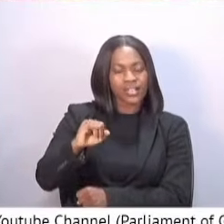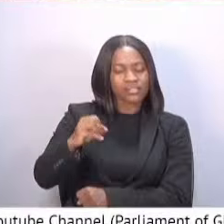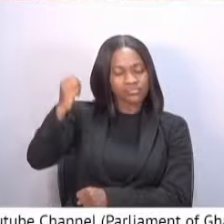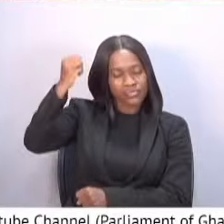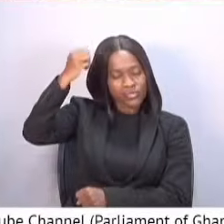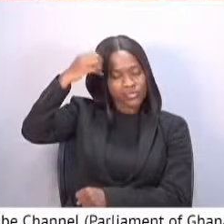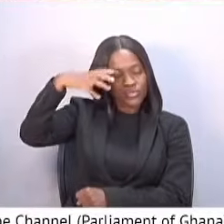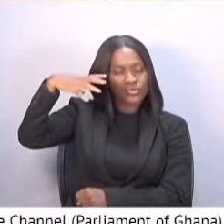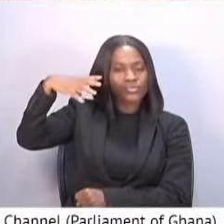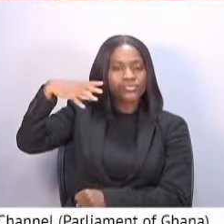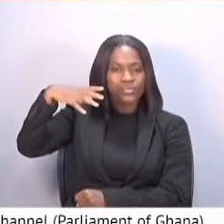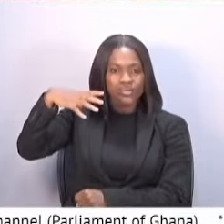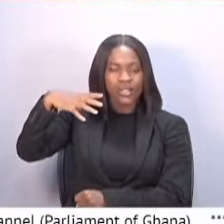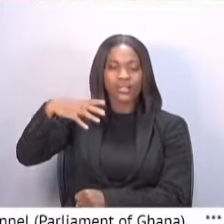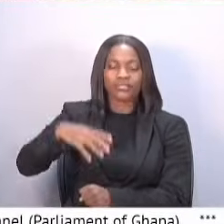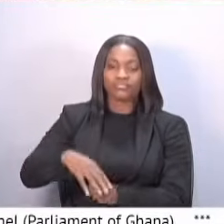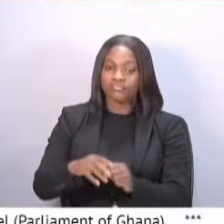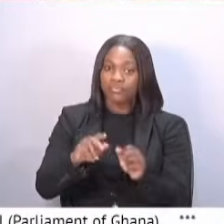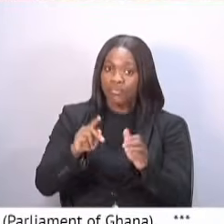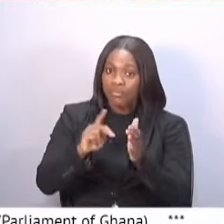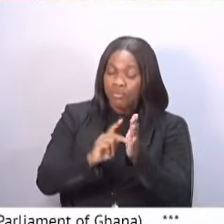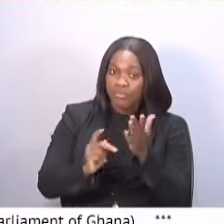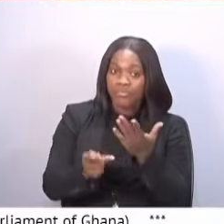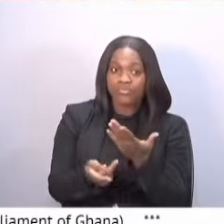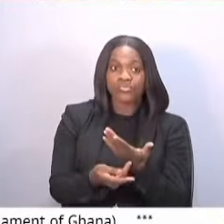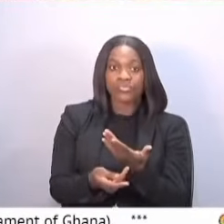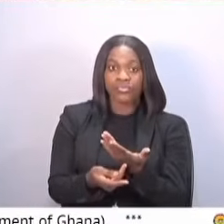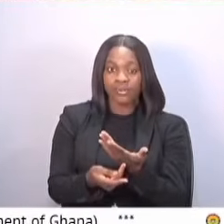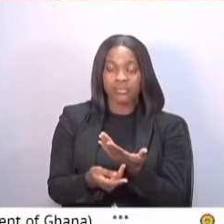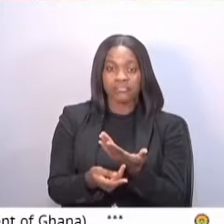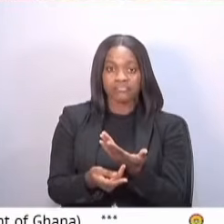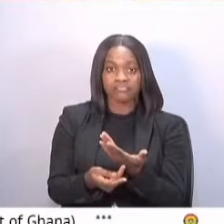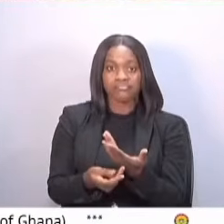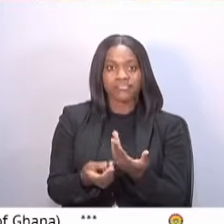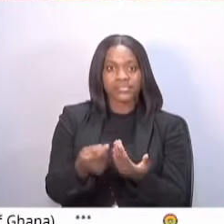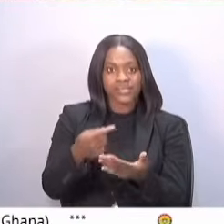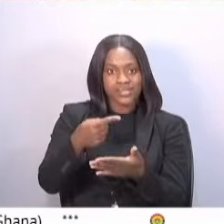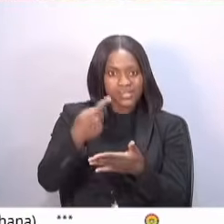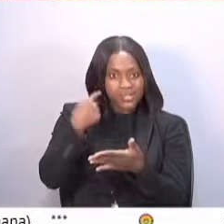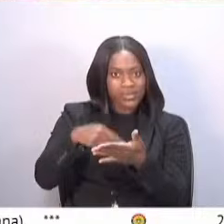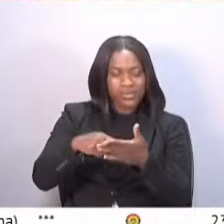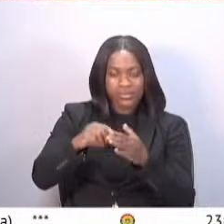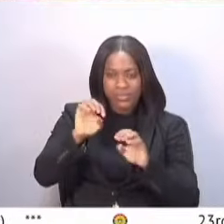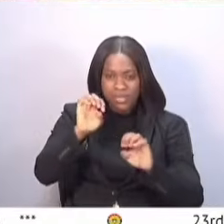and storage program also reached a validation stage.